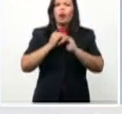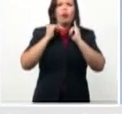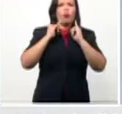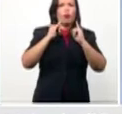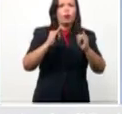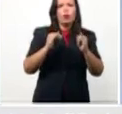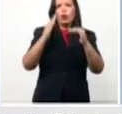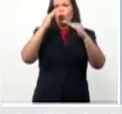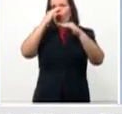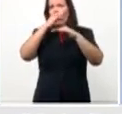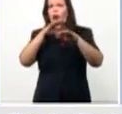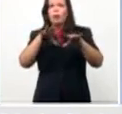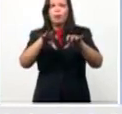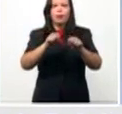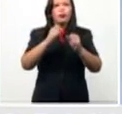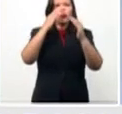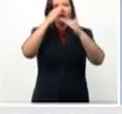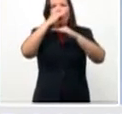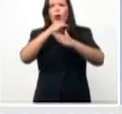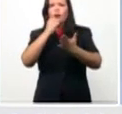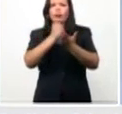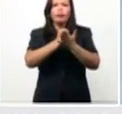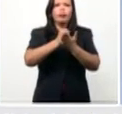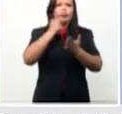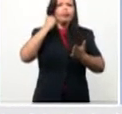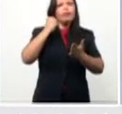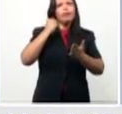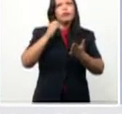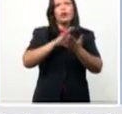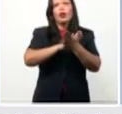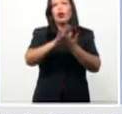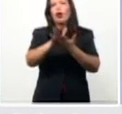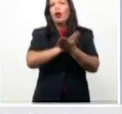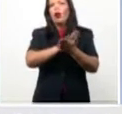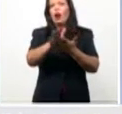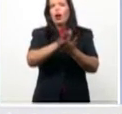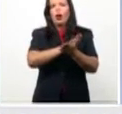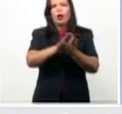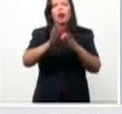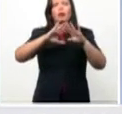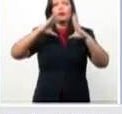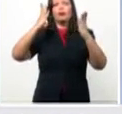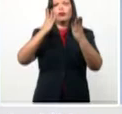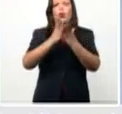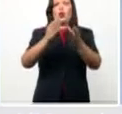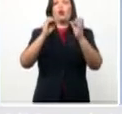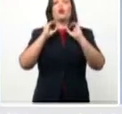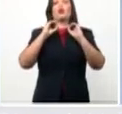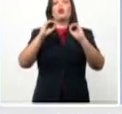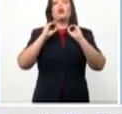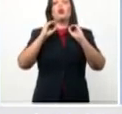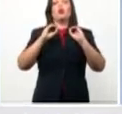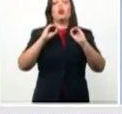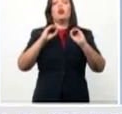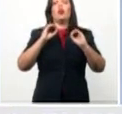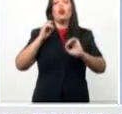Despite processing samples every day for more than 15 days, have